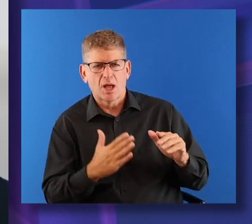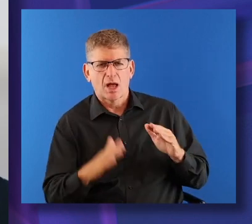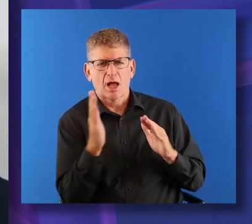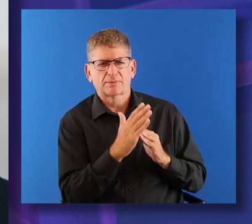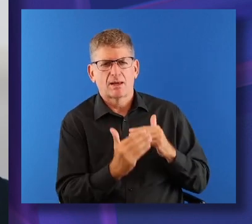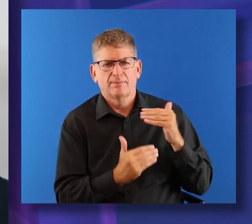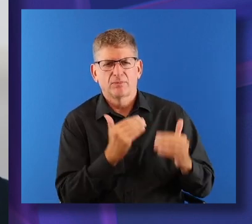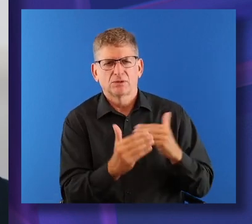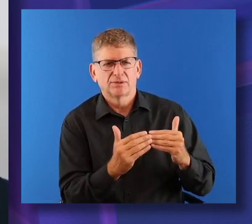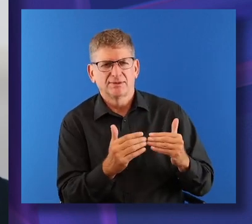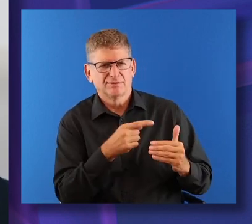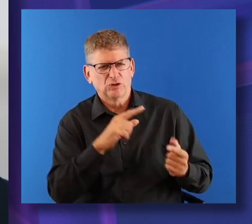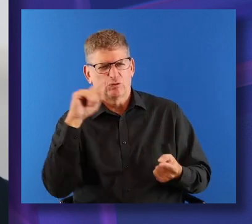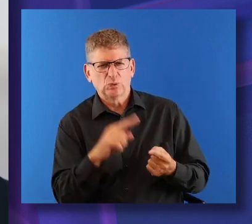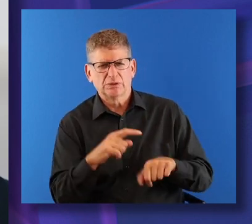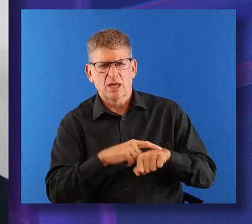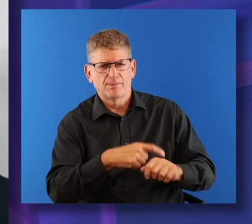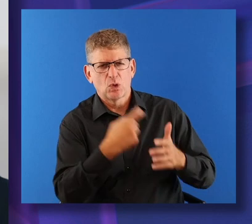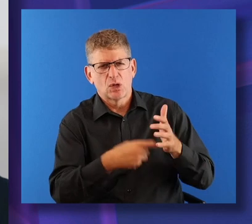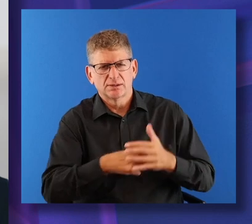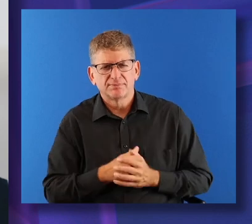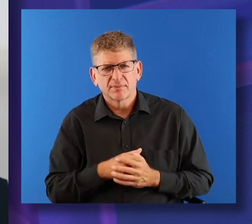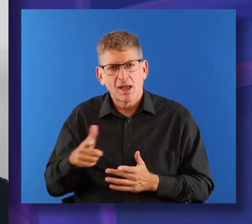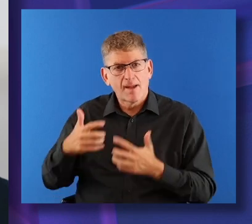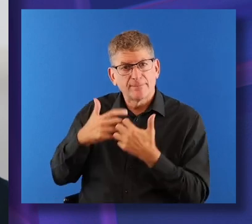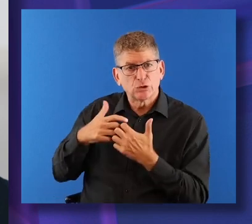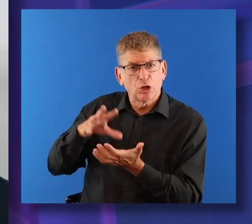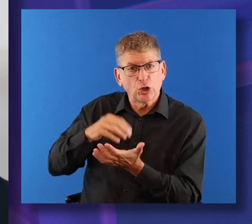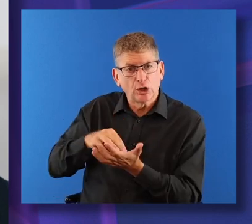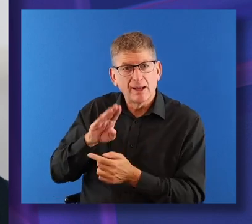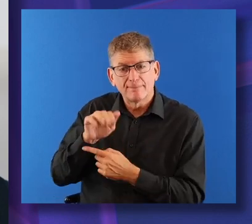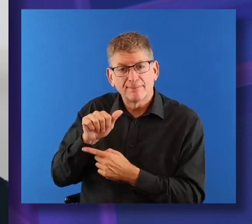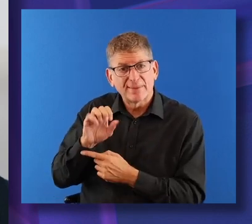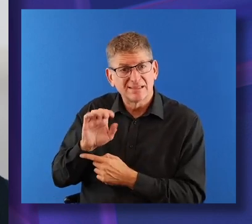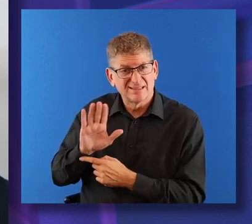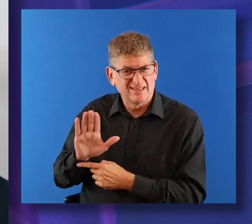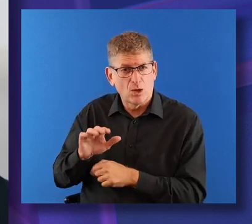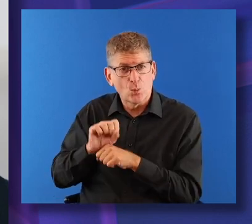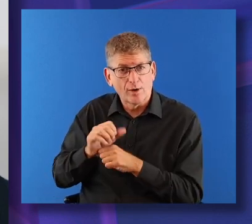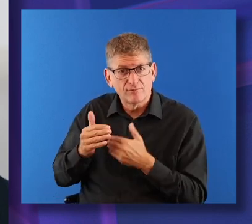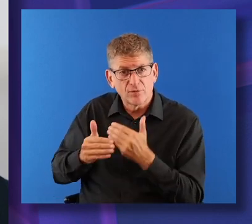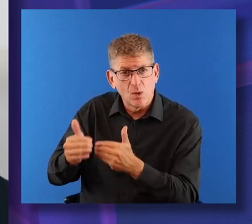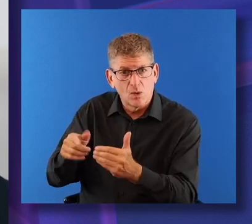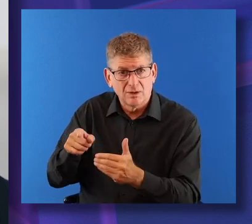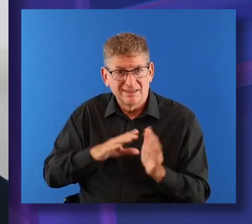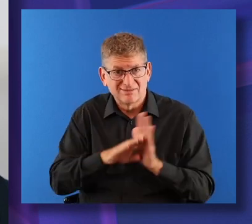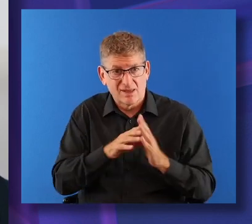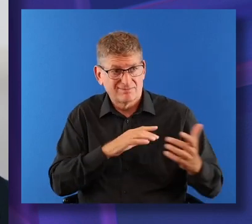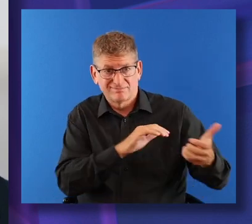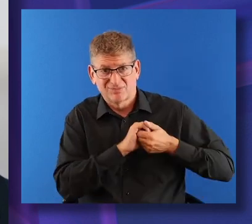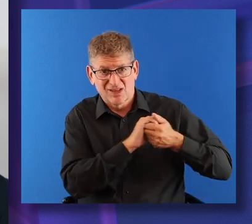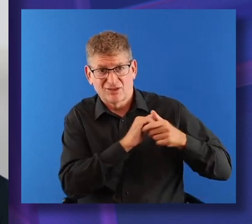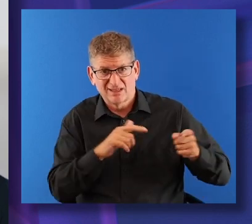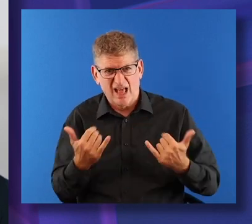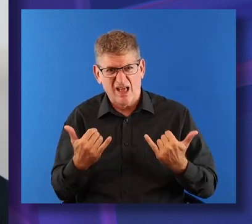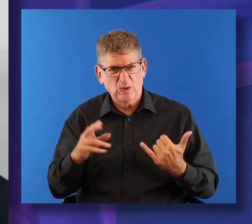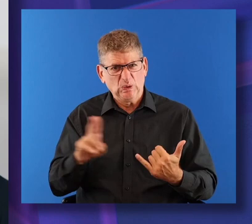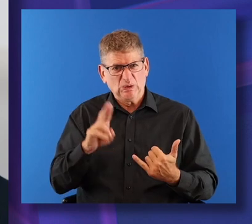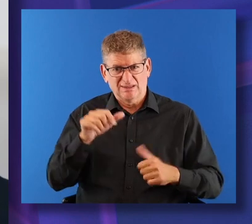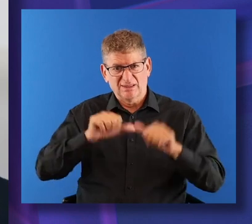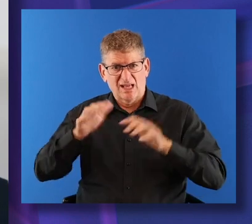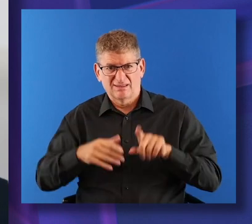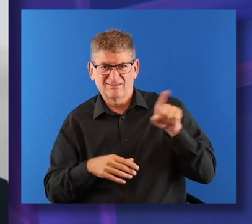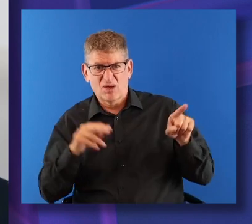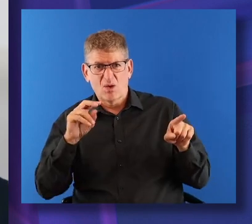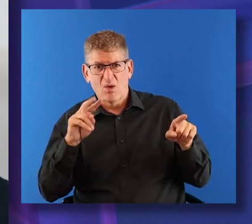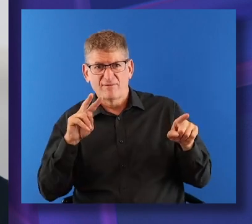learning-based workflow we've developed together is now being used by scientists at Novartis to design novel compounds, predict their